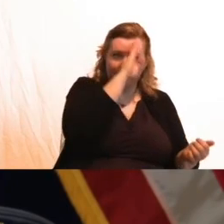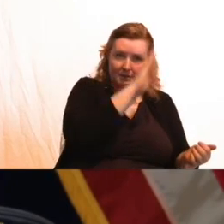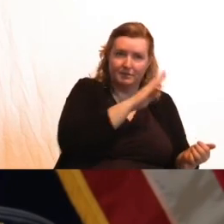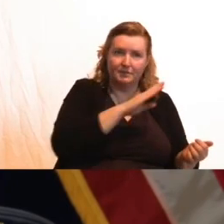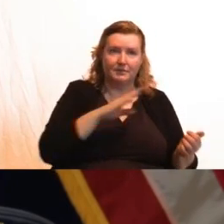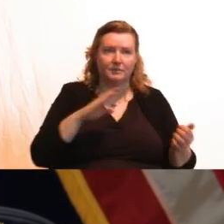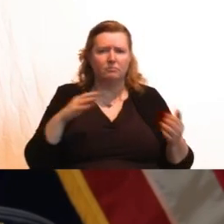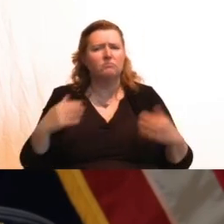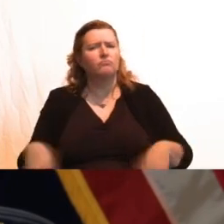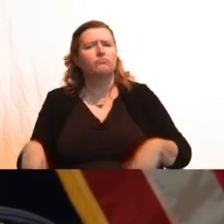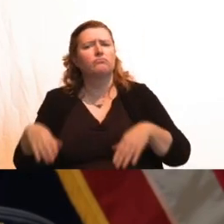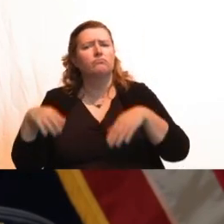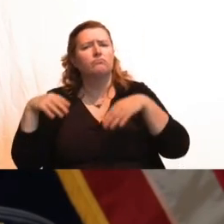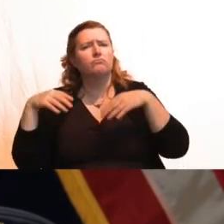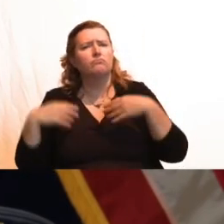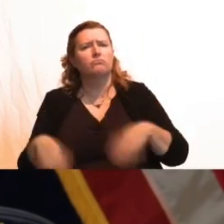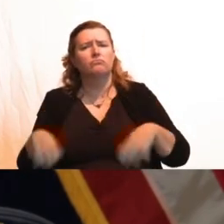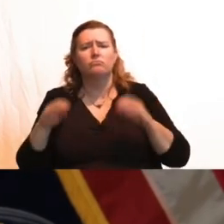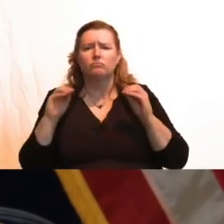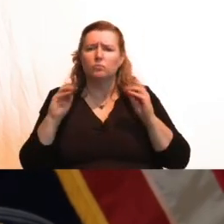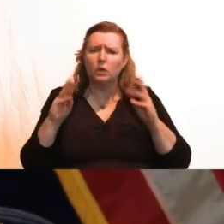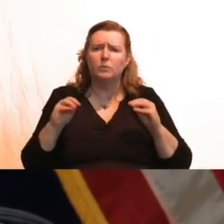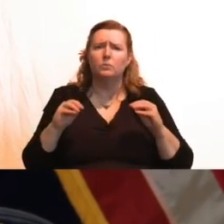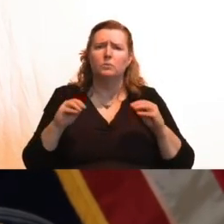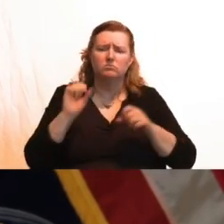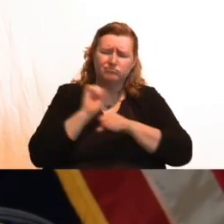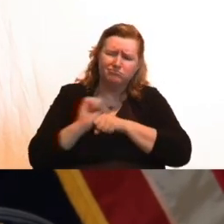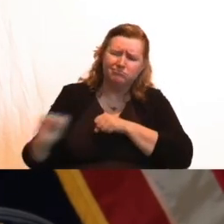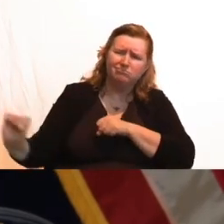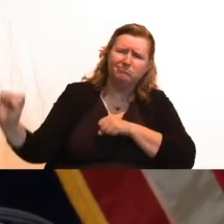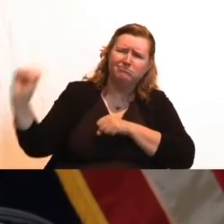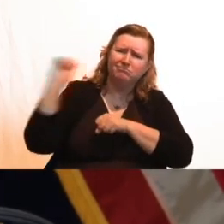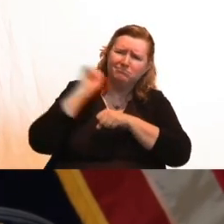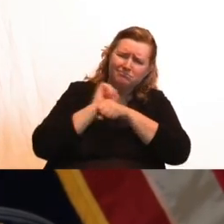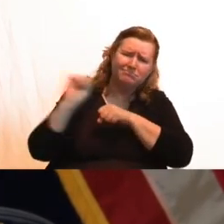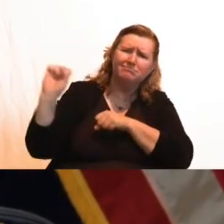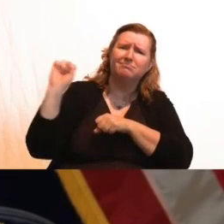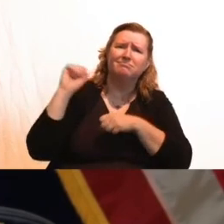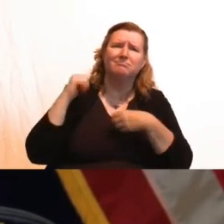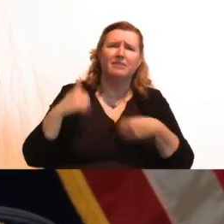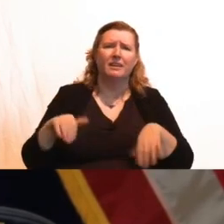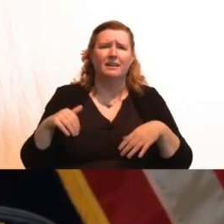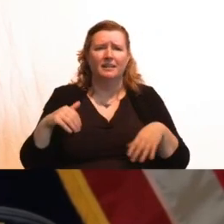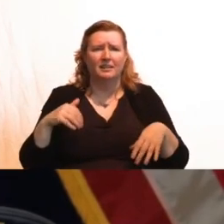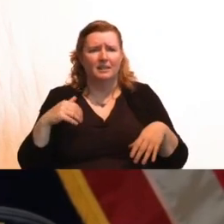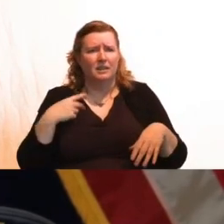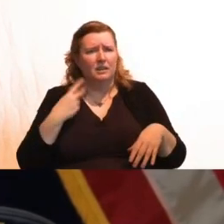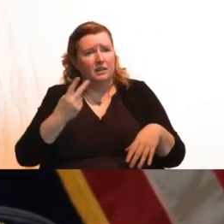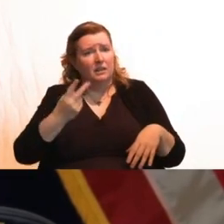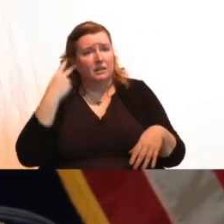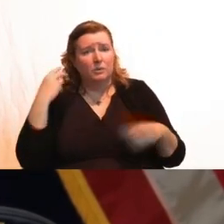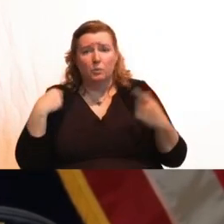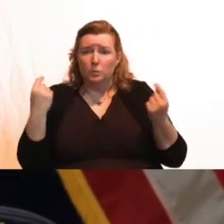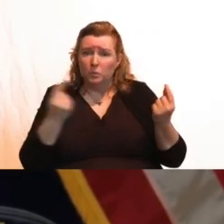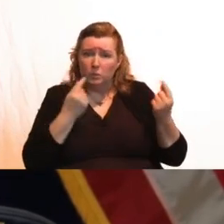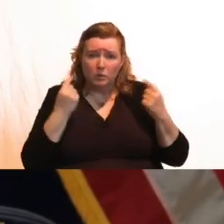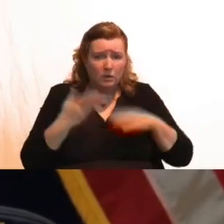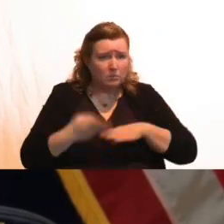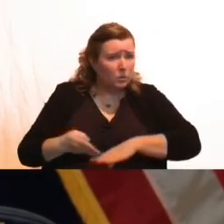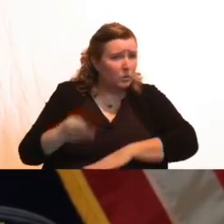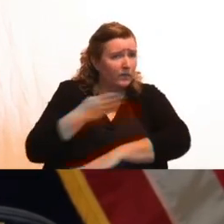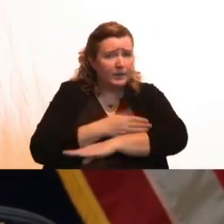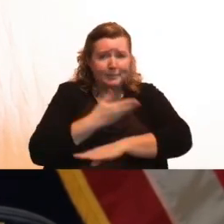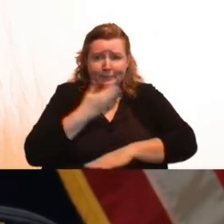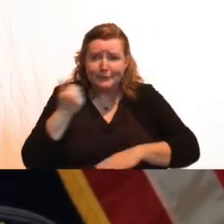and how are we better. Just a few points, and certainly way beyond this, the ability to scale up operations